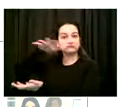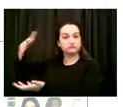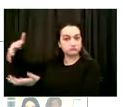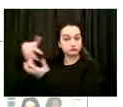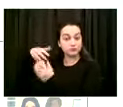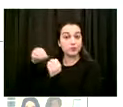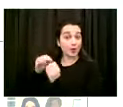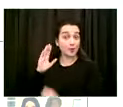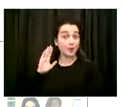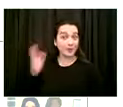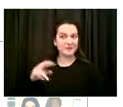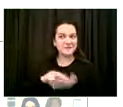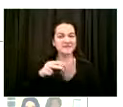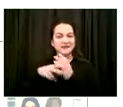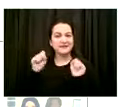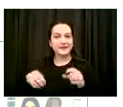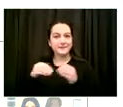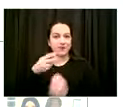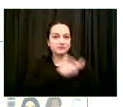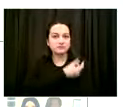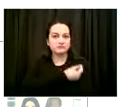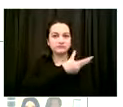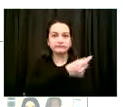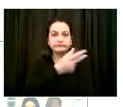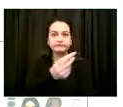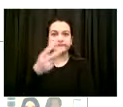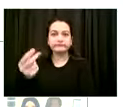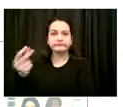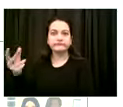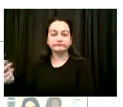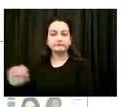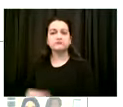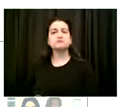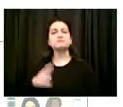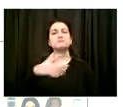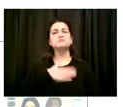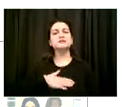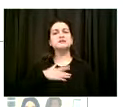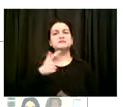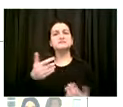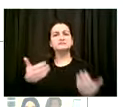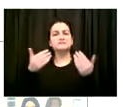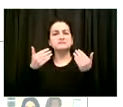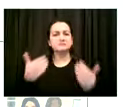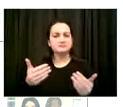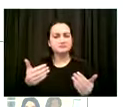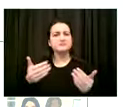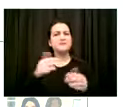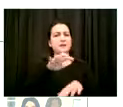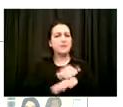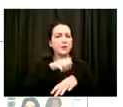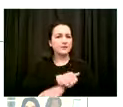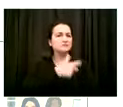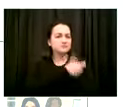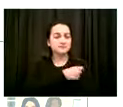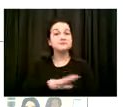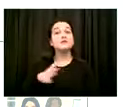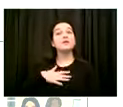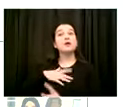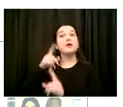to arrive by the end of the week as well. Right now, we're getting about 170,000 first doses